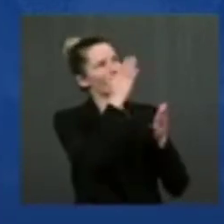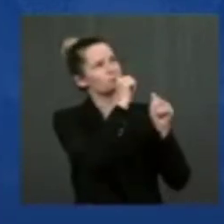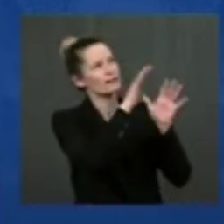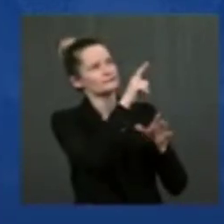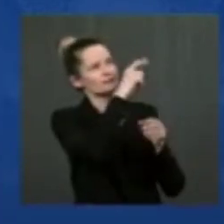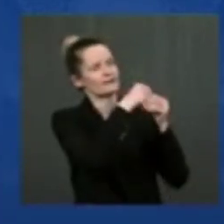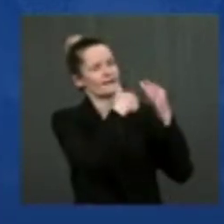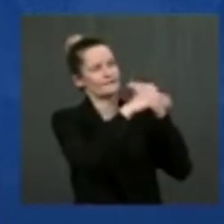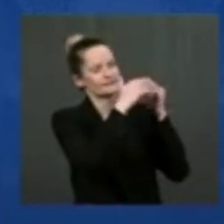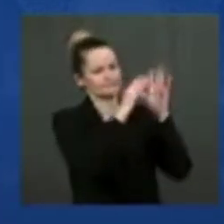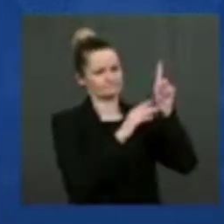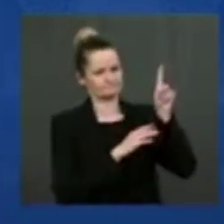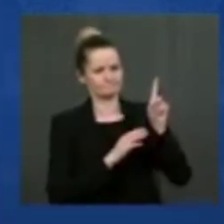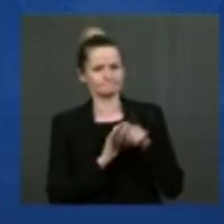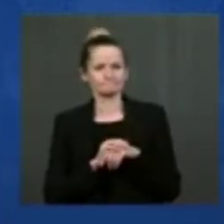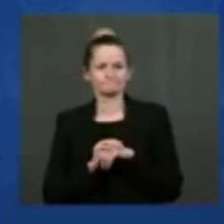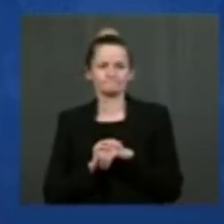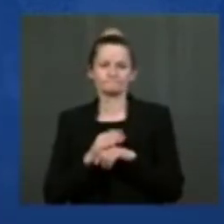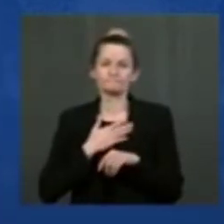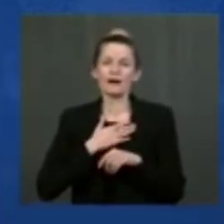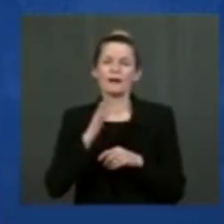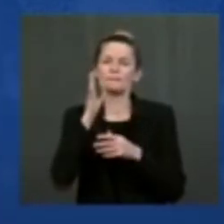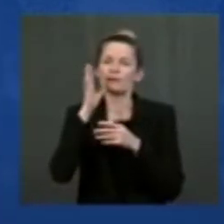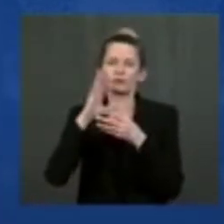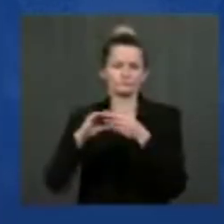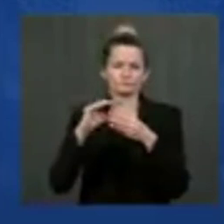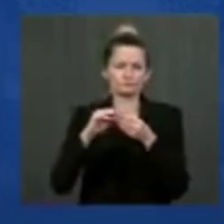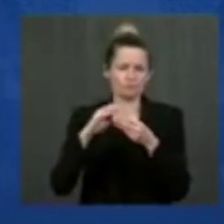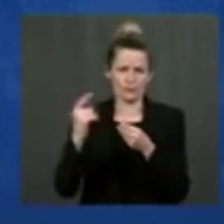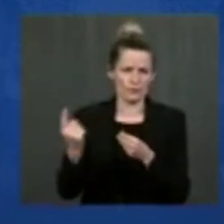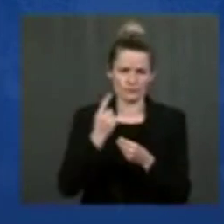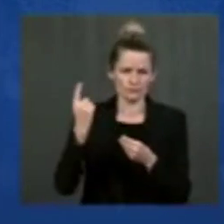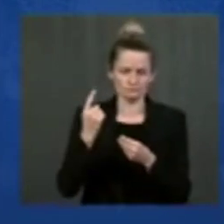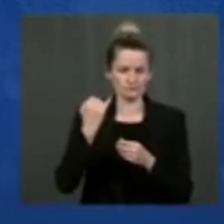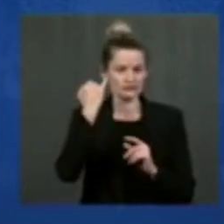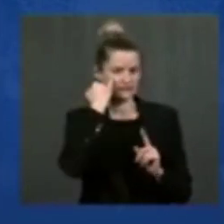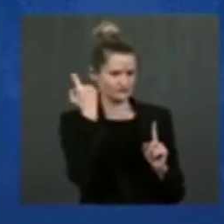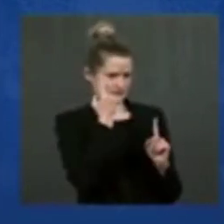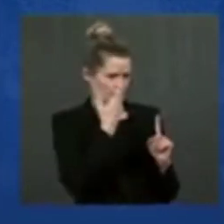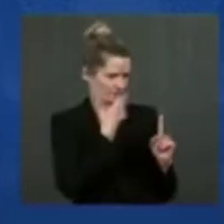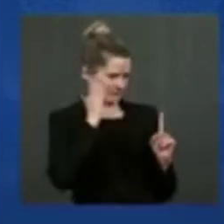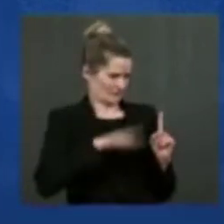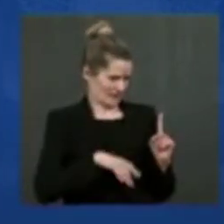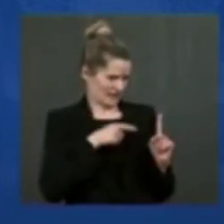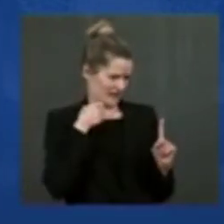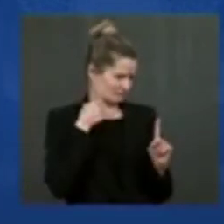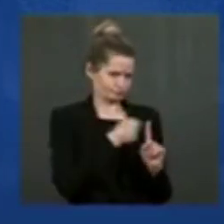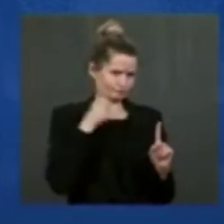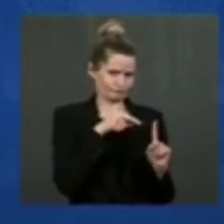hard enough for it. And I think one of the good things that's come out of this god-awful